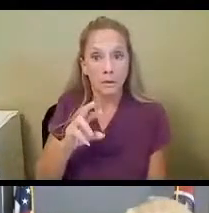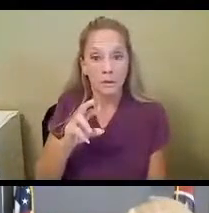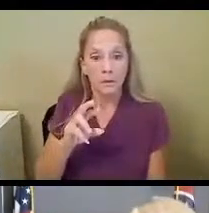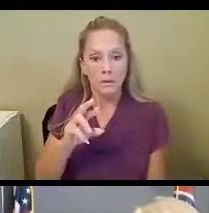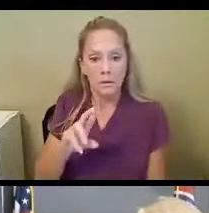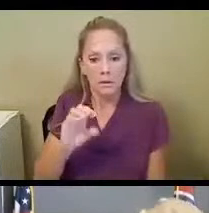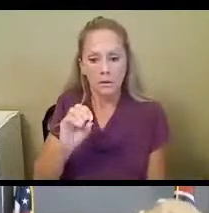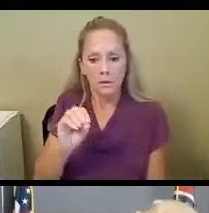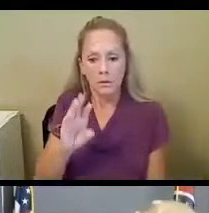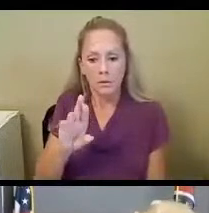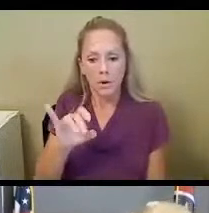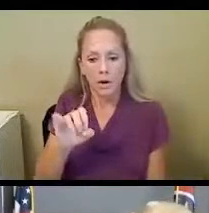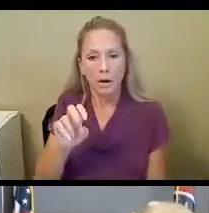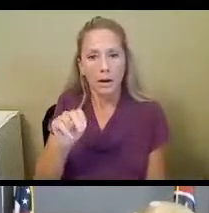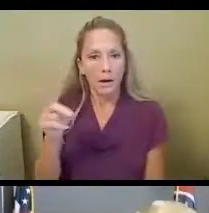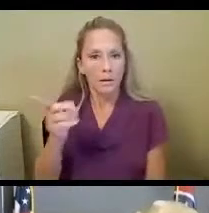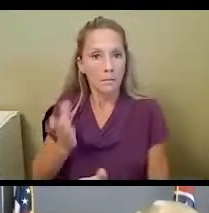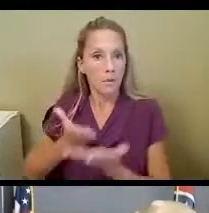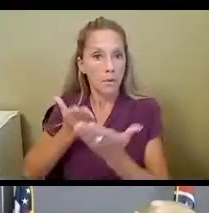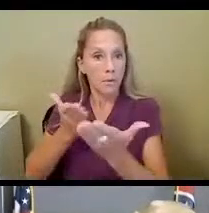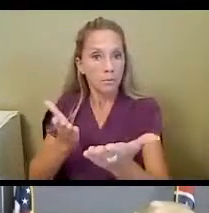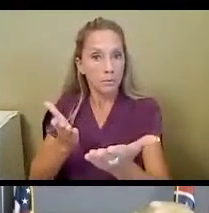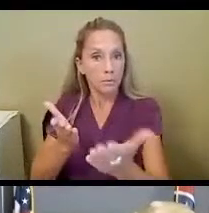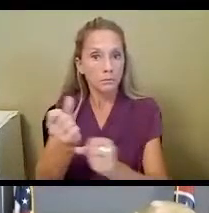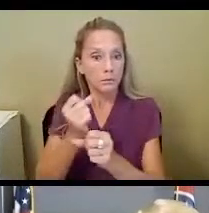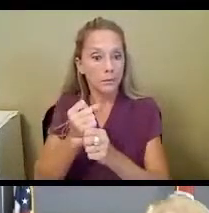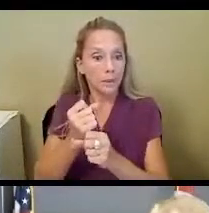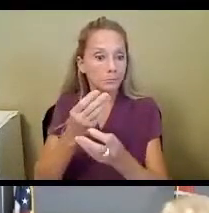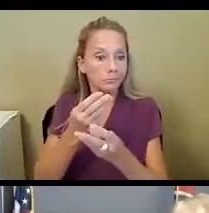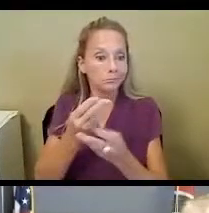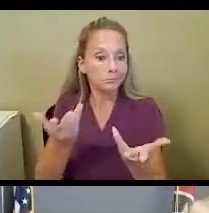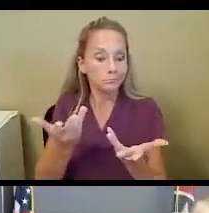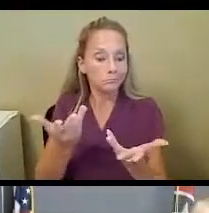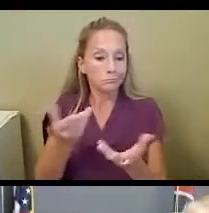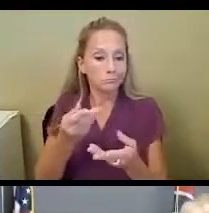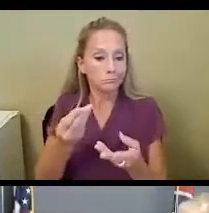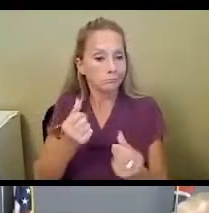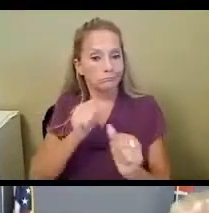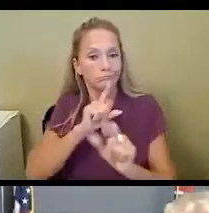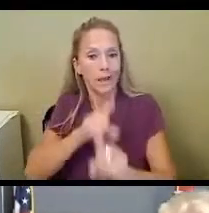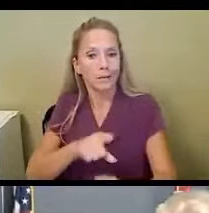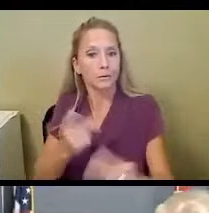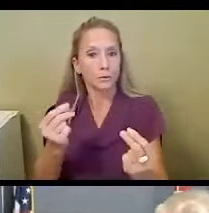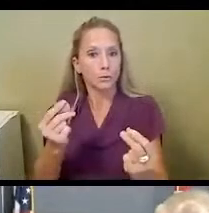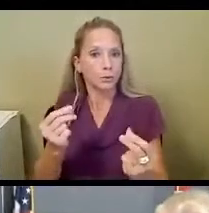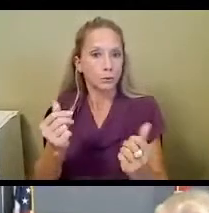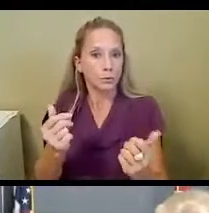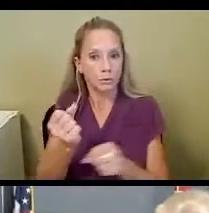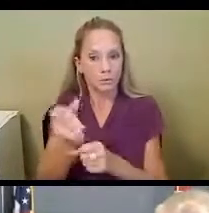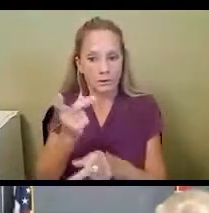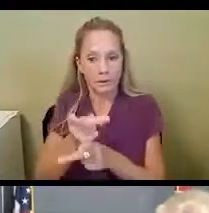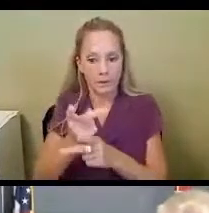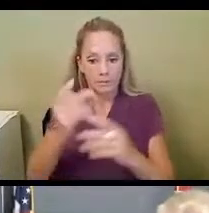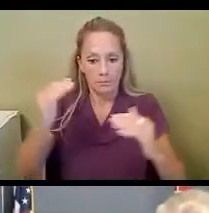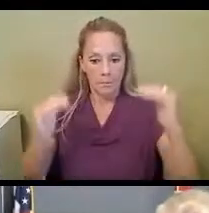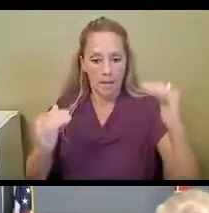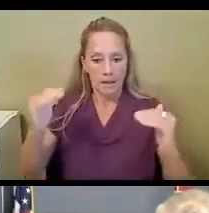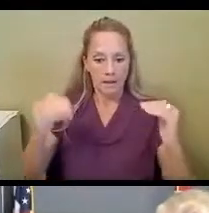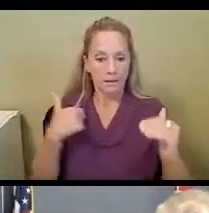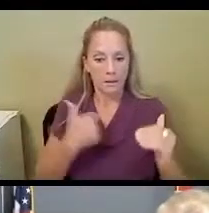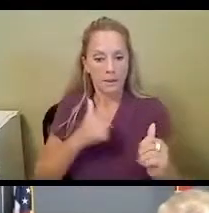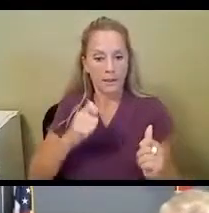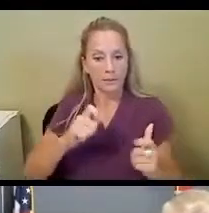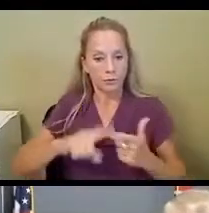motion and proposed regulation is a good balance between the need to stop this virus, to